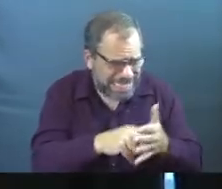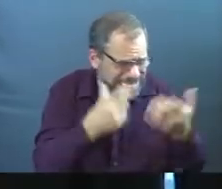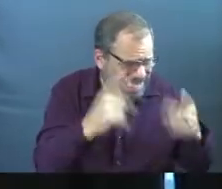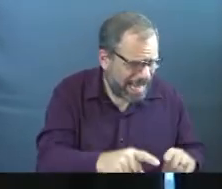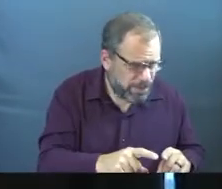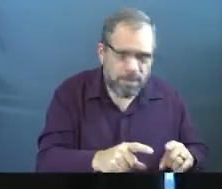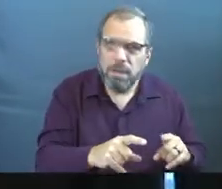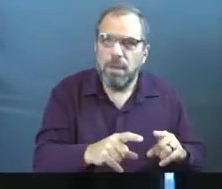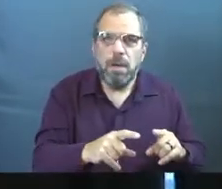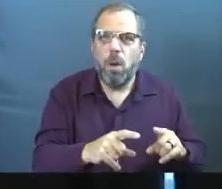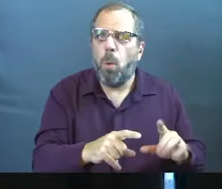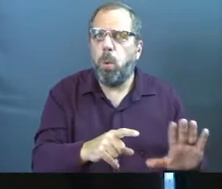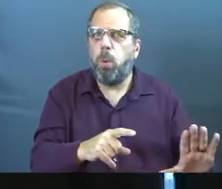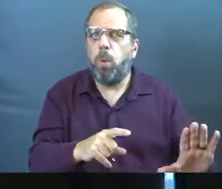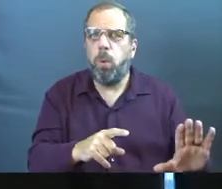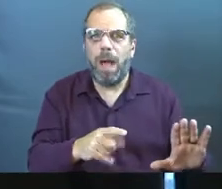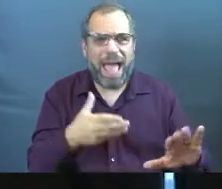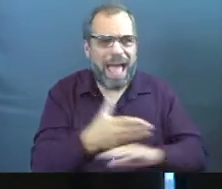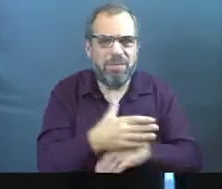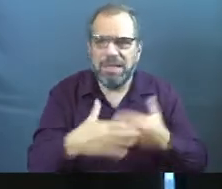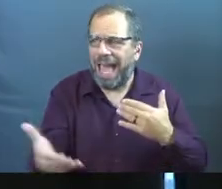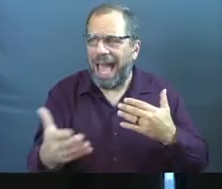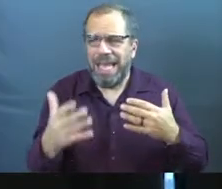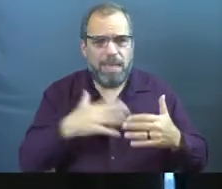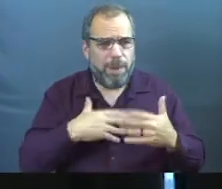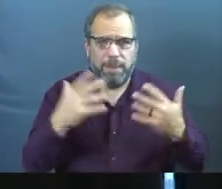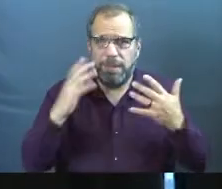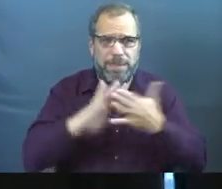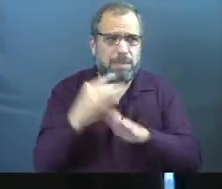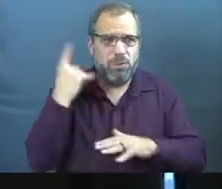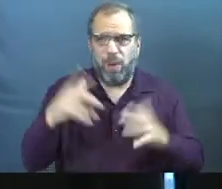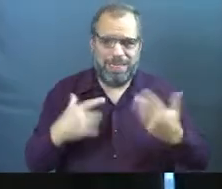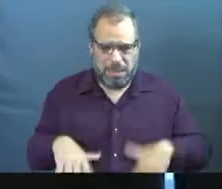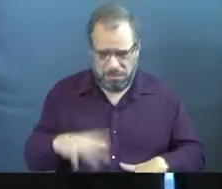would. We can't imagine how he's going to be afterwards. He's probably going to lose his mind.